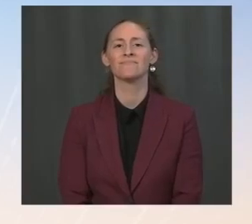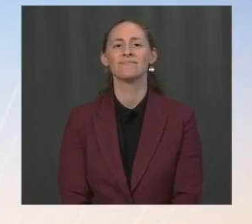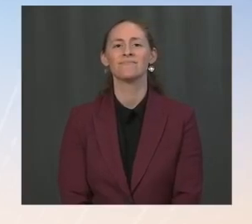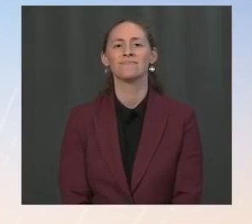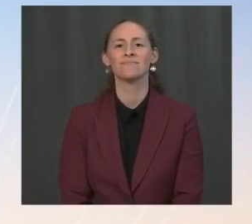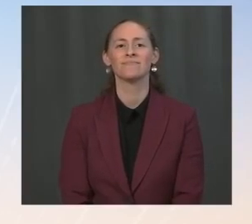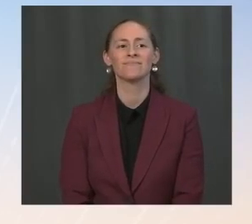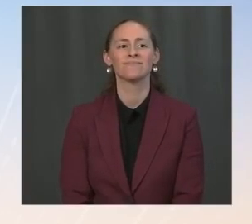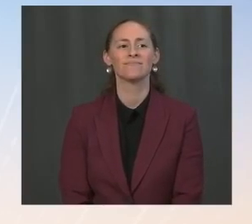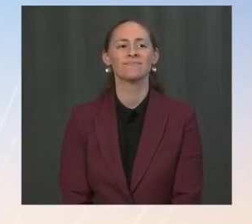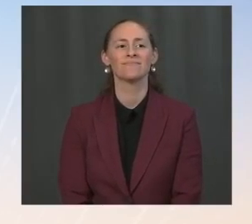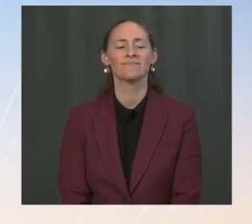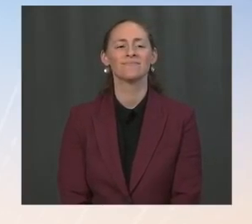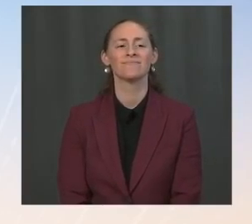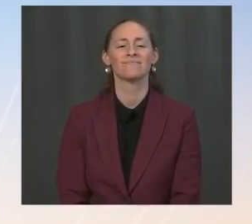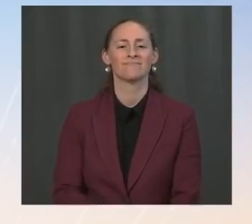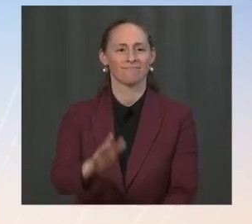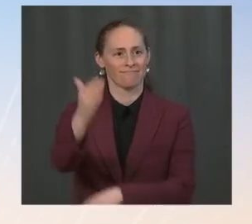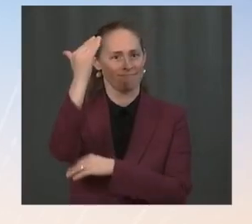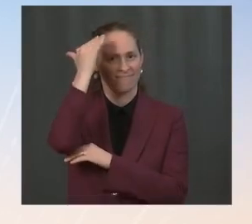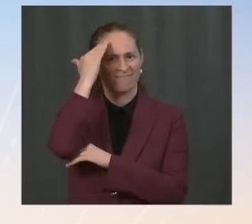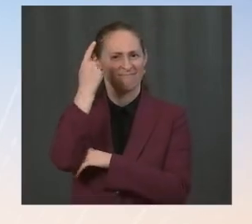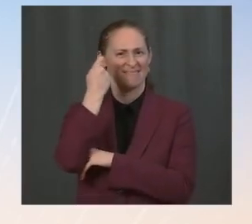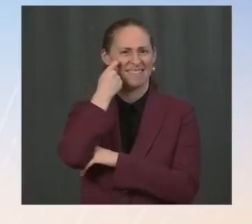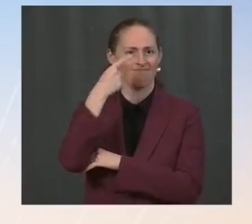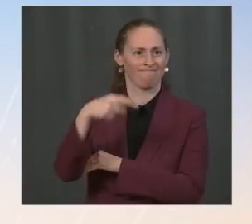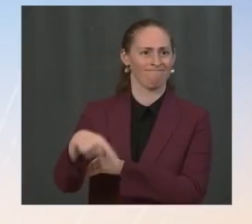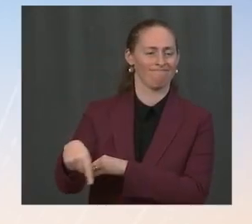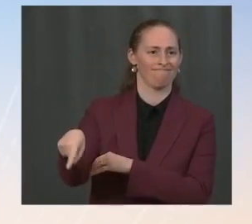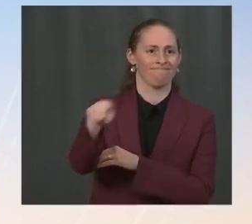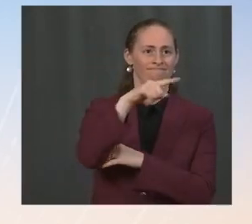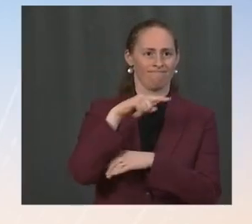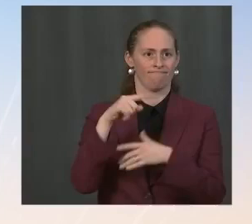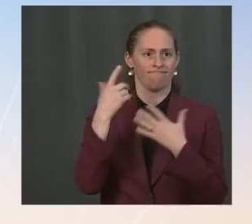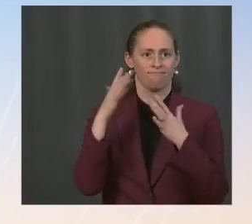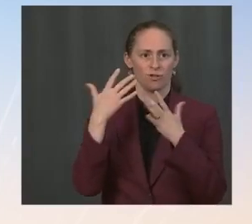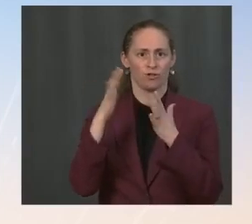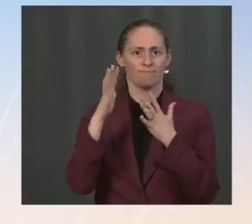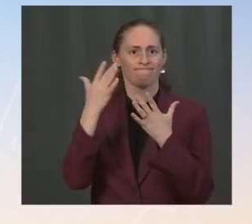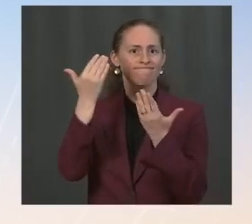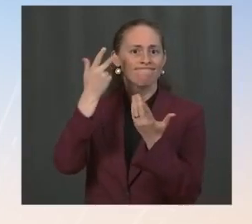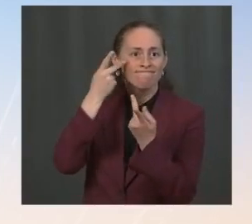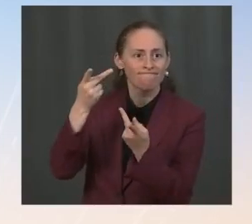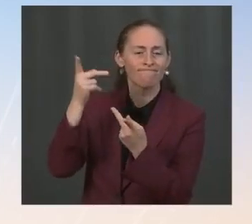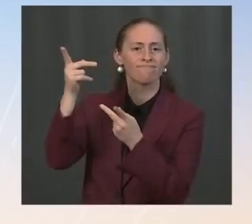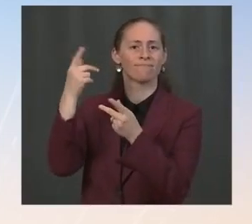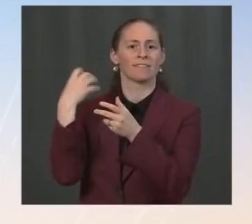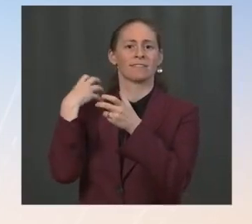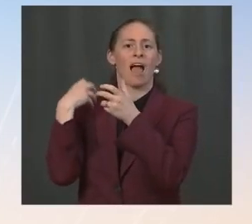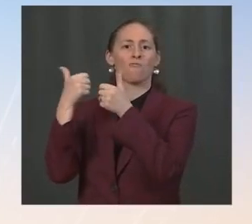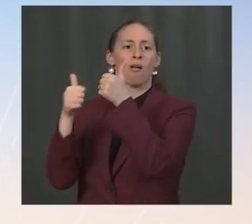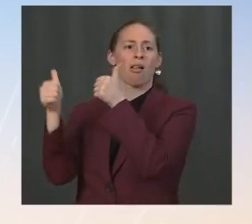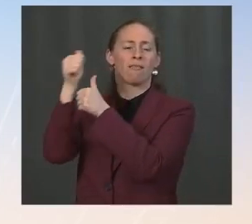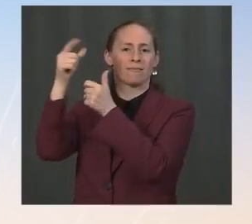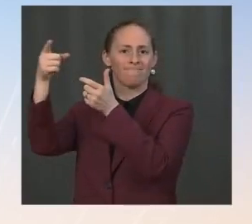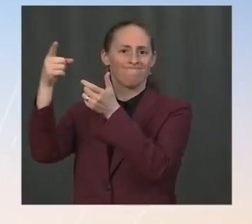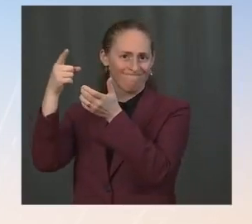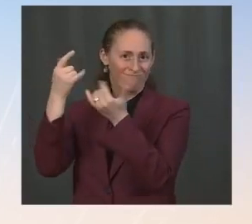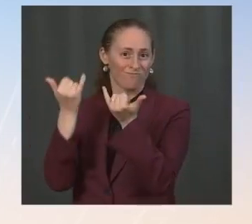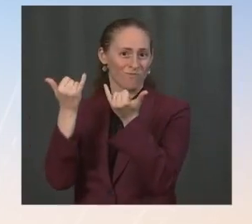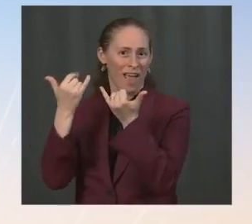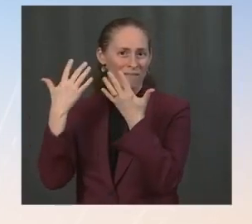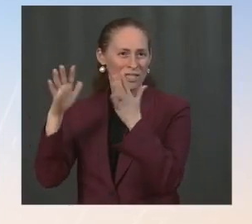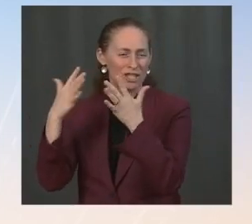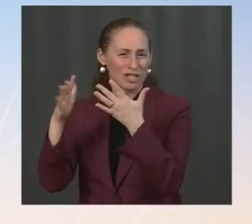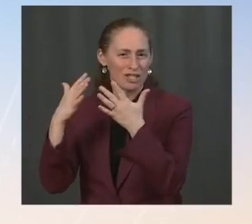I know you all have heard from General McKenzie today, as well as the President, but obviously I wanted to provide the opportunity to answer additional questions